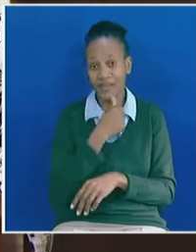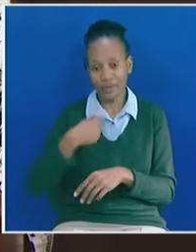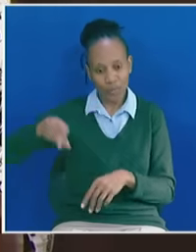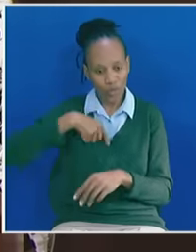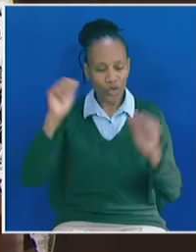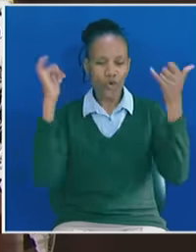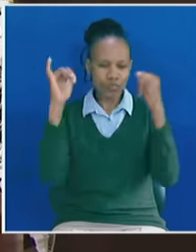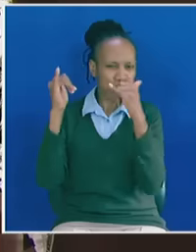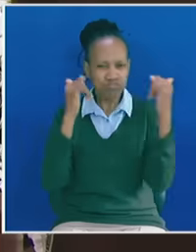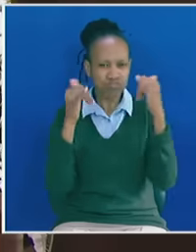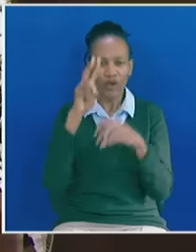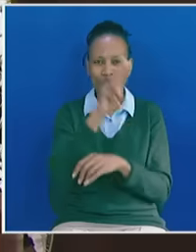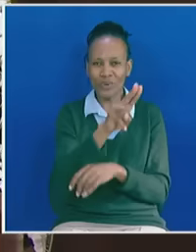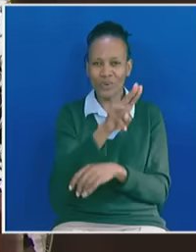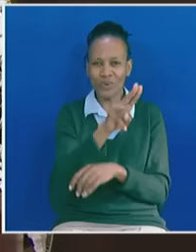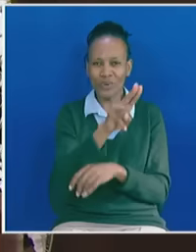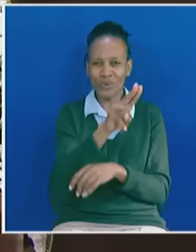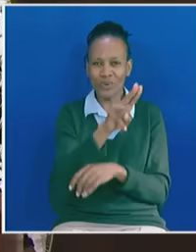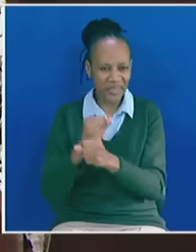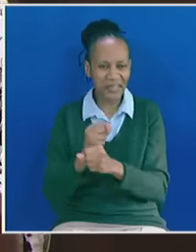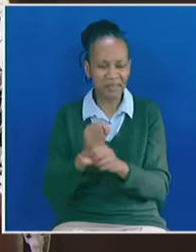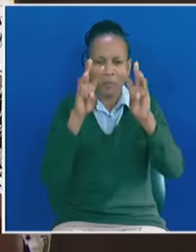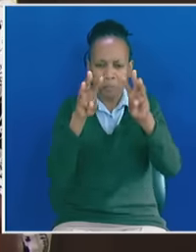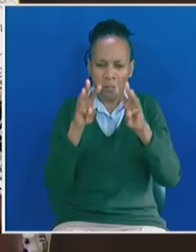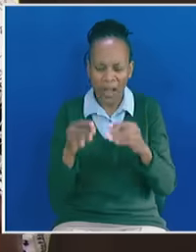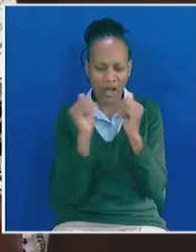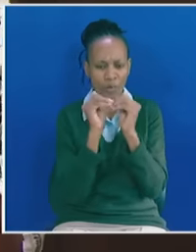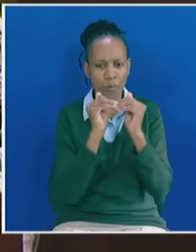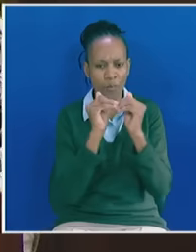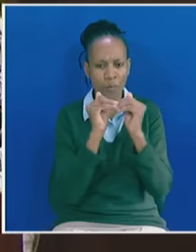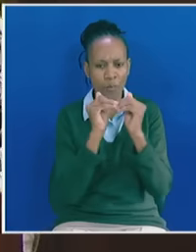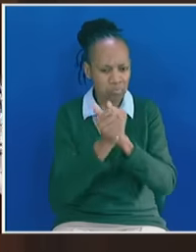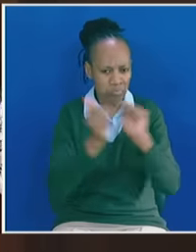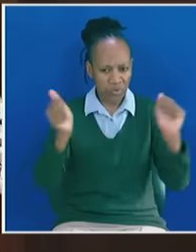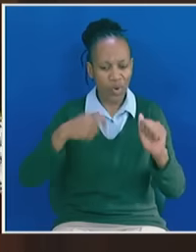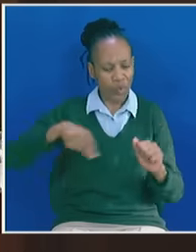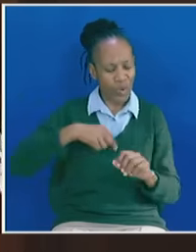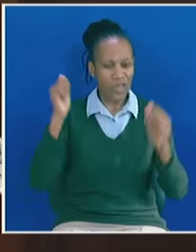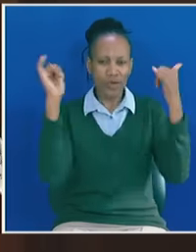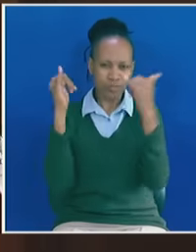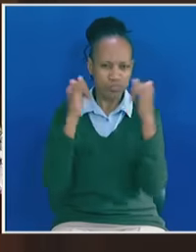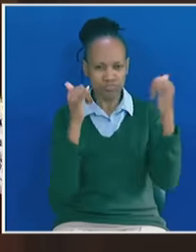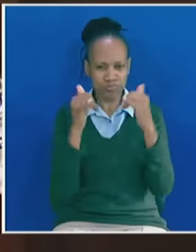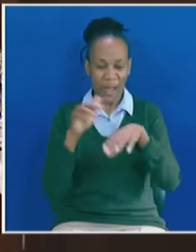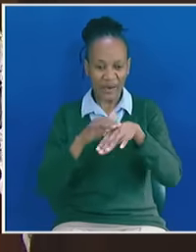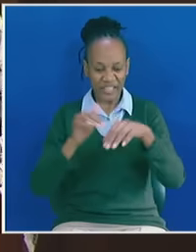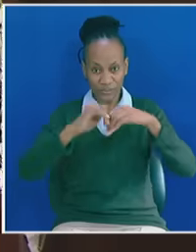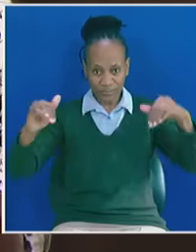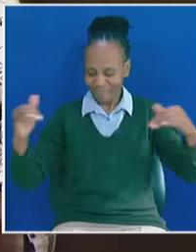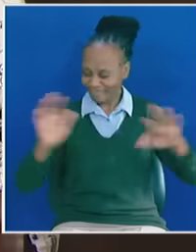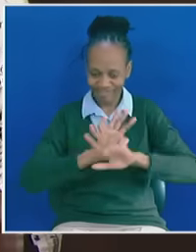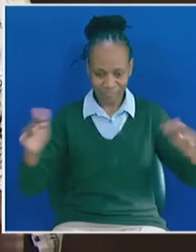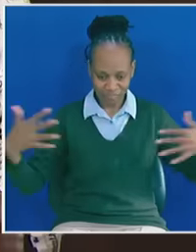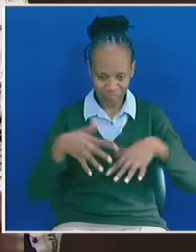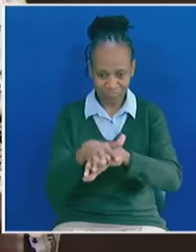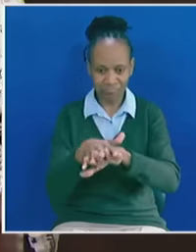celebrating 22 years of a stable and fledgling democracy. We will be celebrating non-racialism and non-sexism